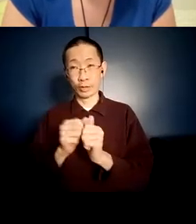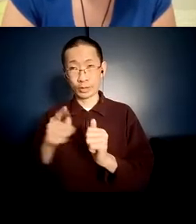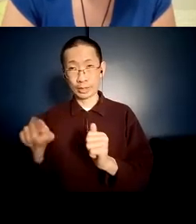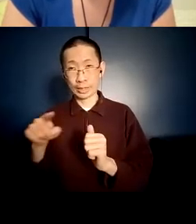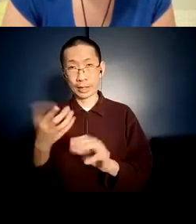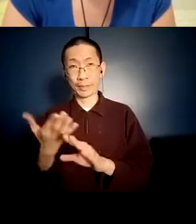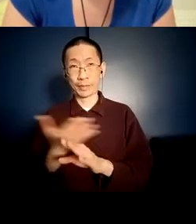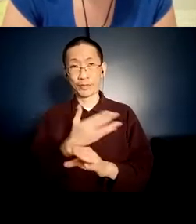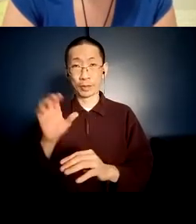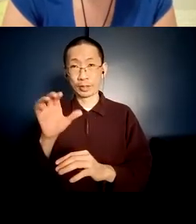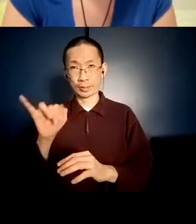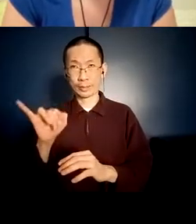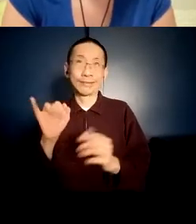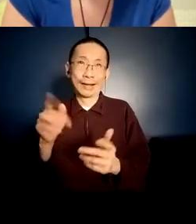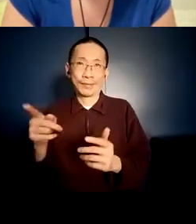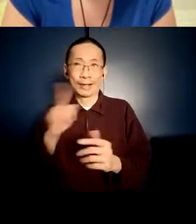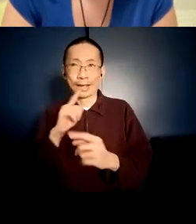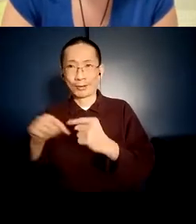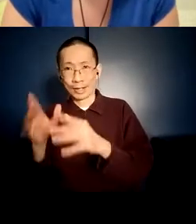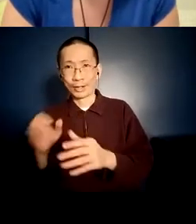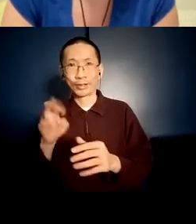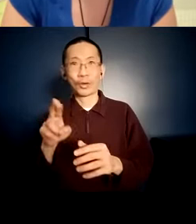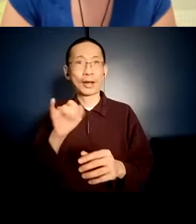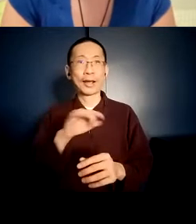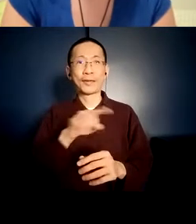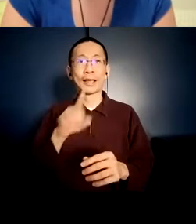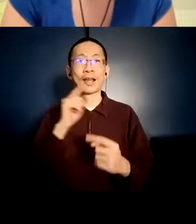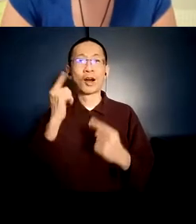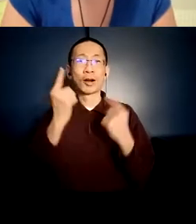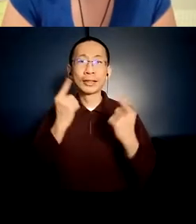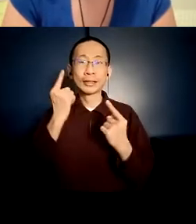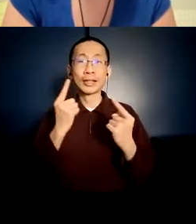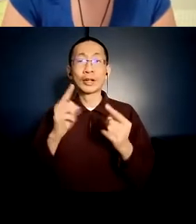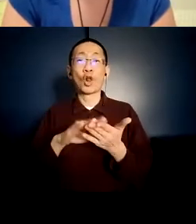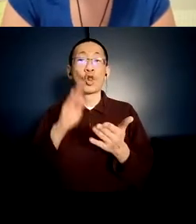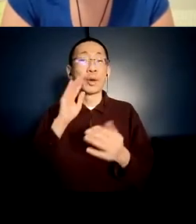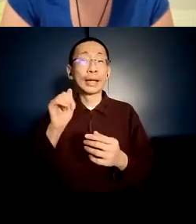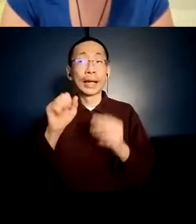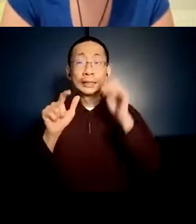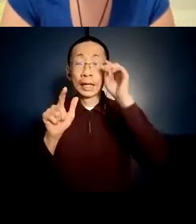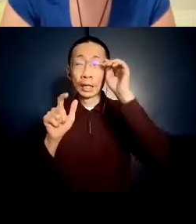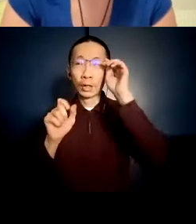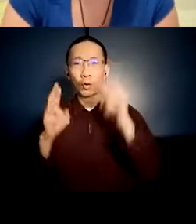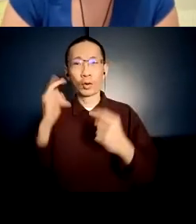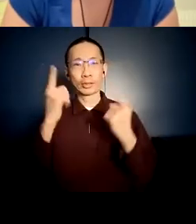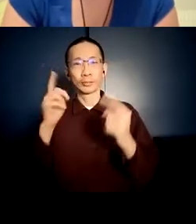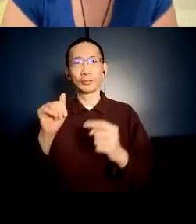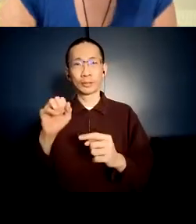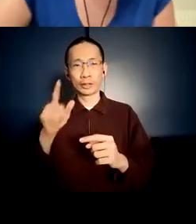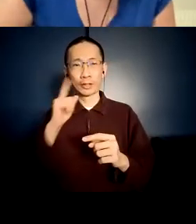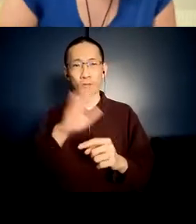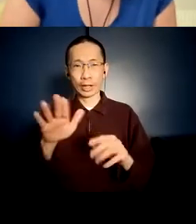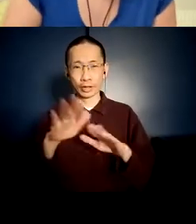cochlear implants, if they're signers or if they are considering learning ASL or considering ASL for their